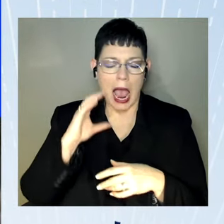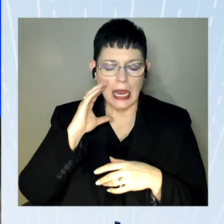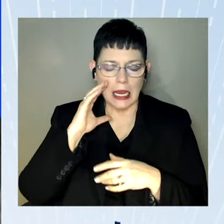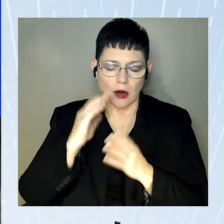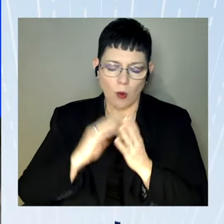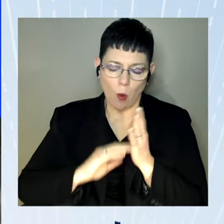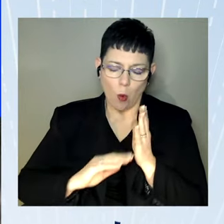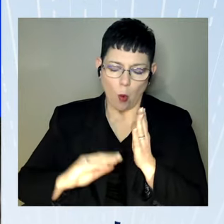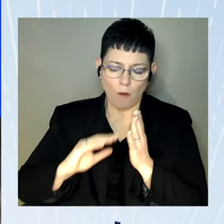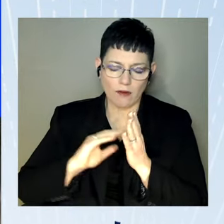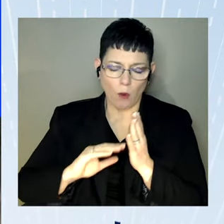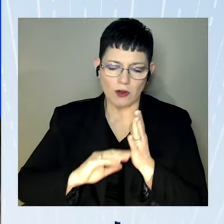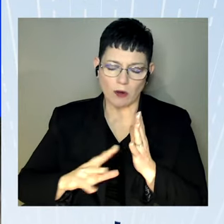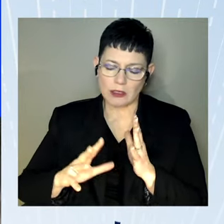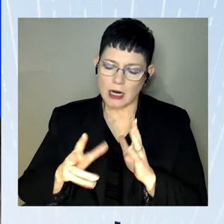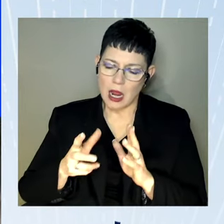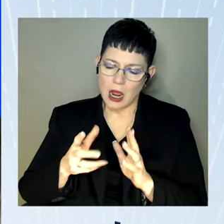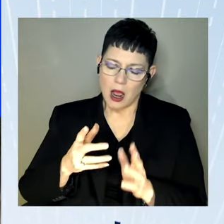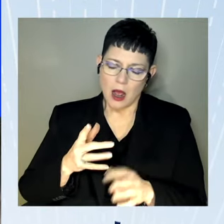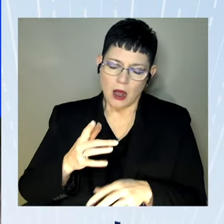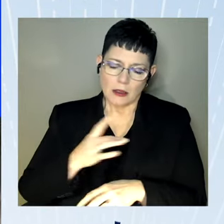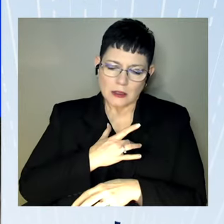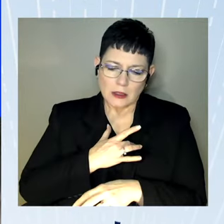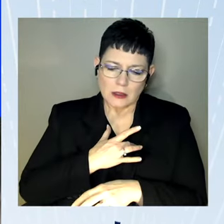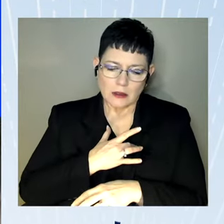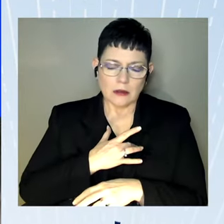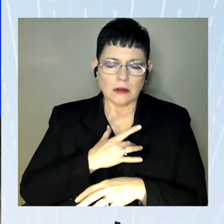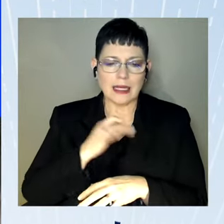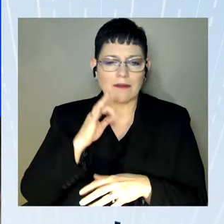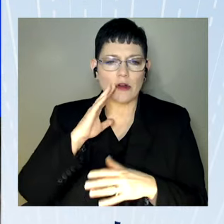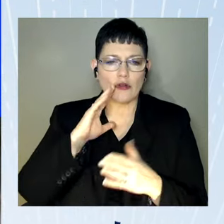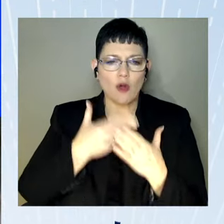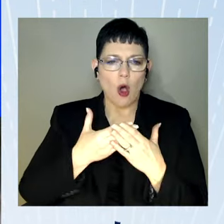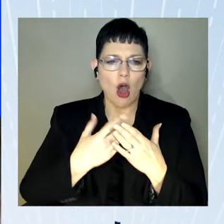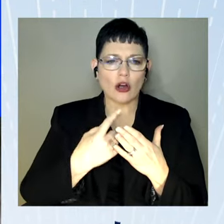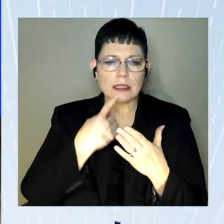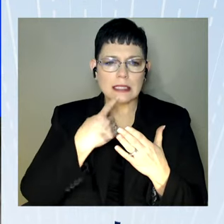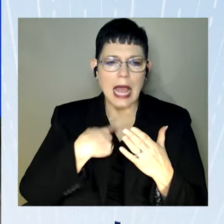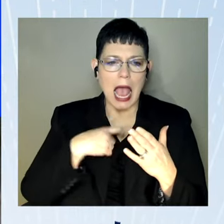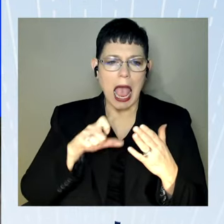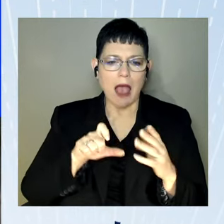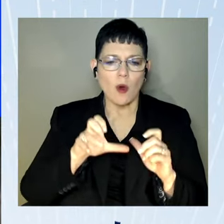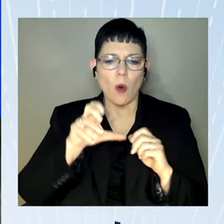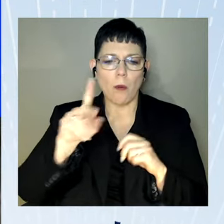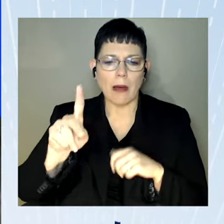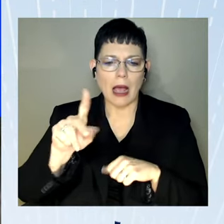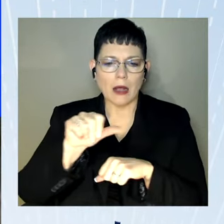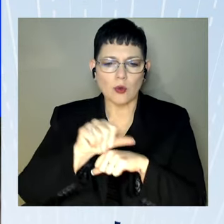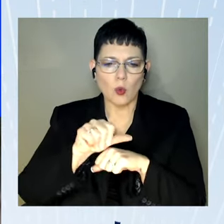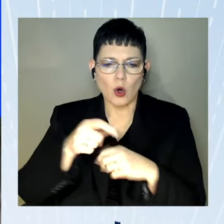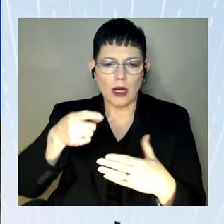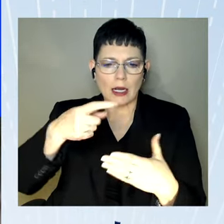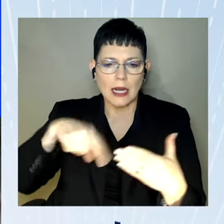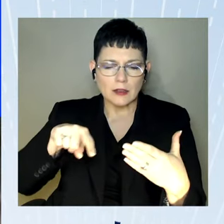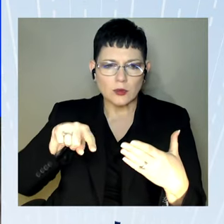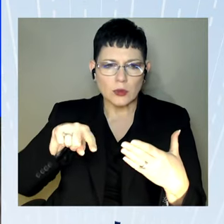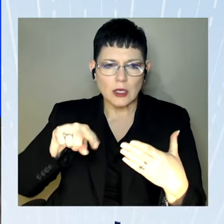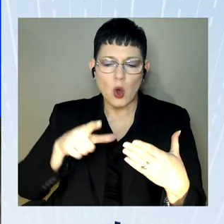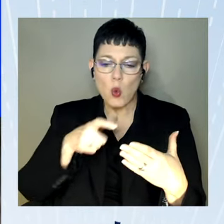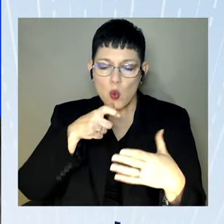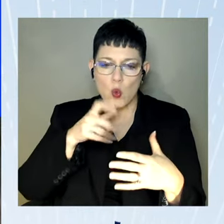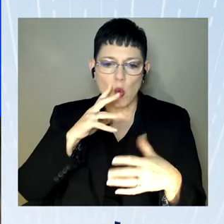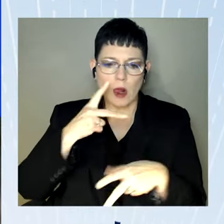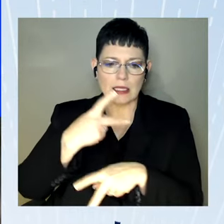heart is when the daughter says, I have to go back to work next week. Who's going to take care of